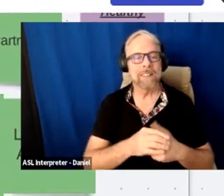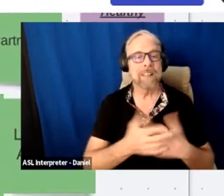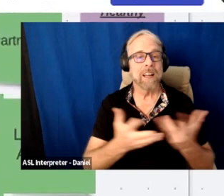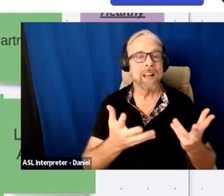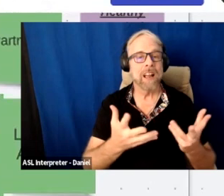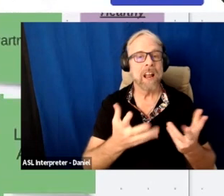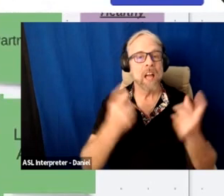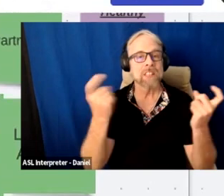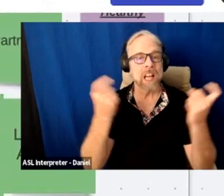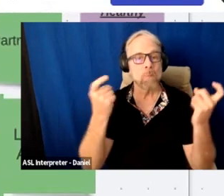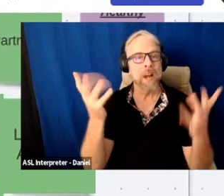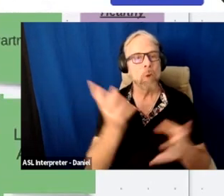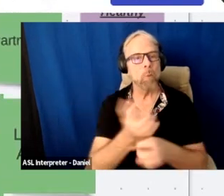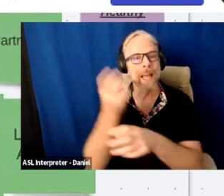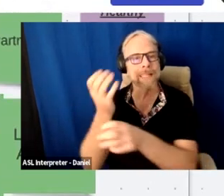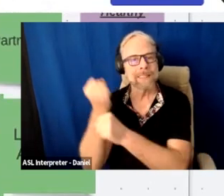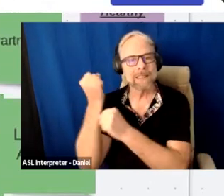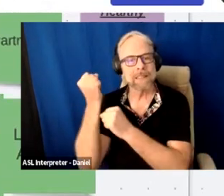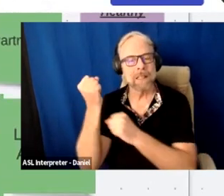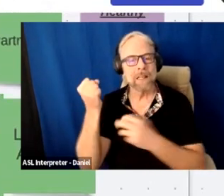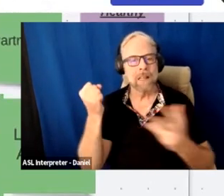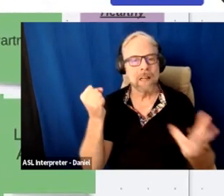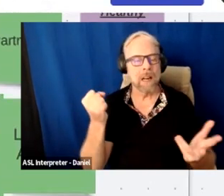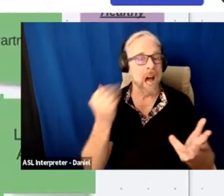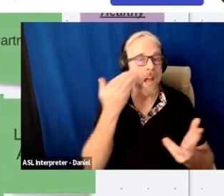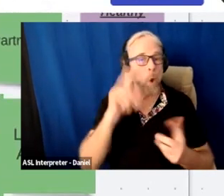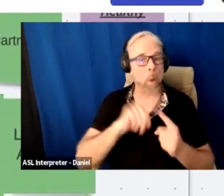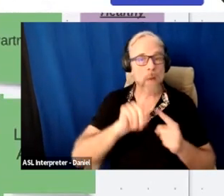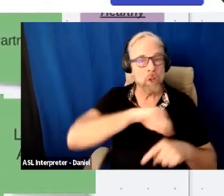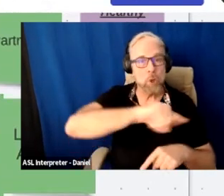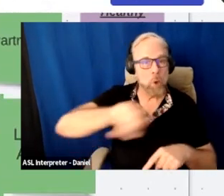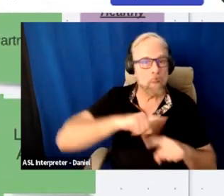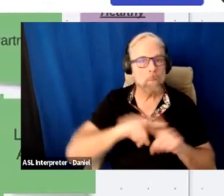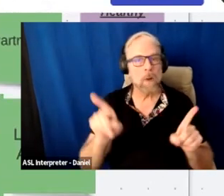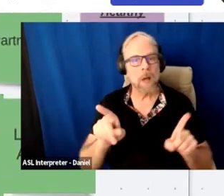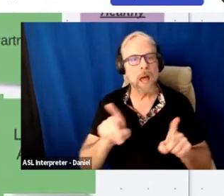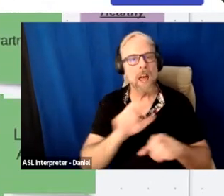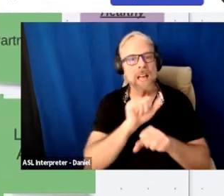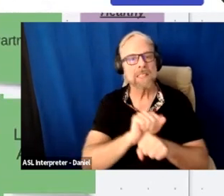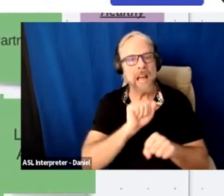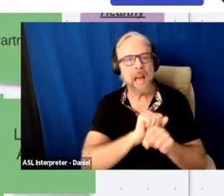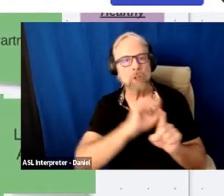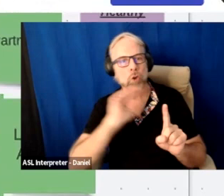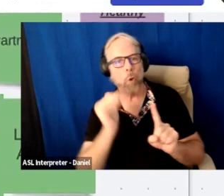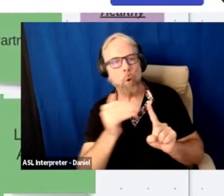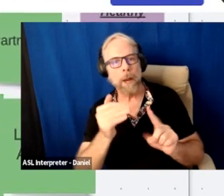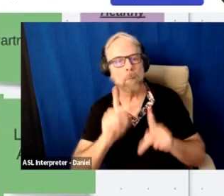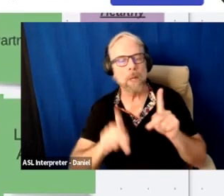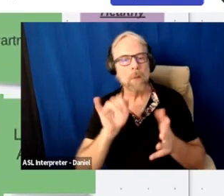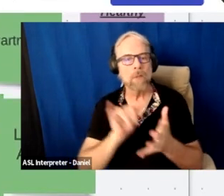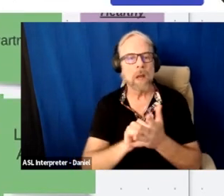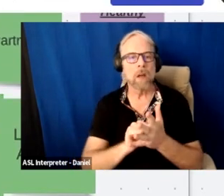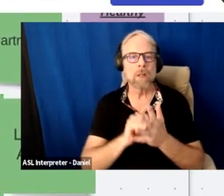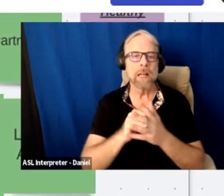Celebrating wins. The thing that I don't know about the rest of you, but the task-oriented folks like